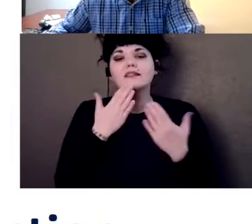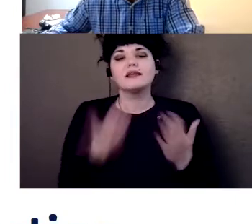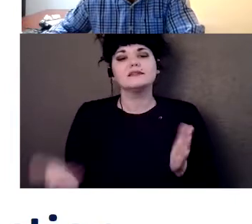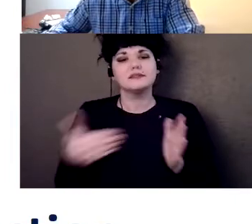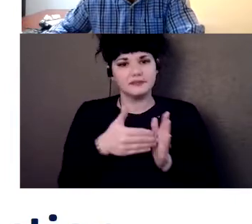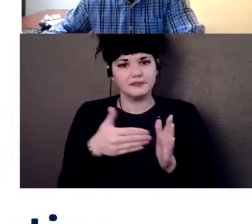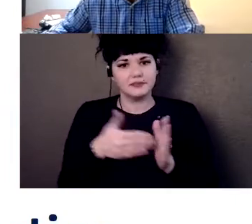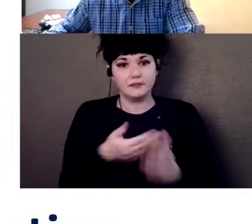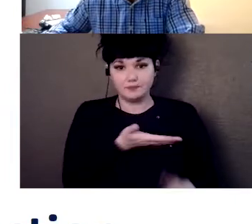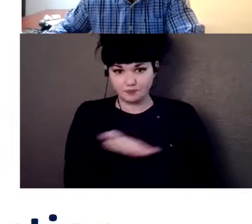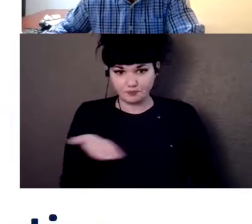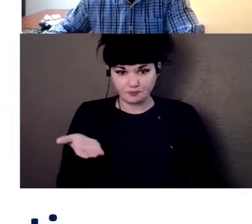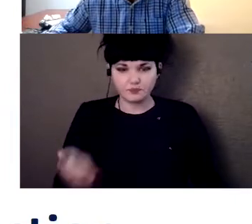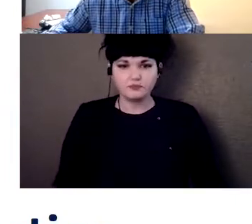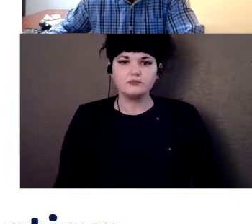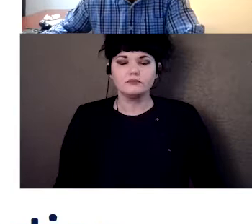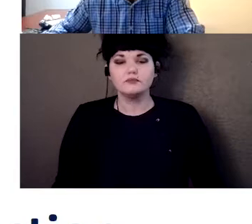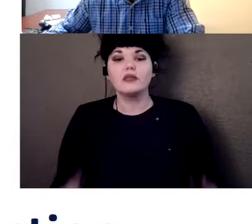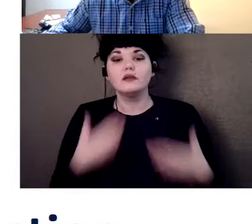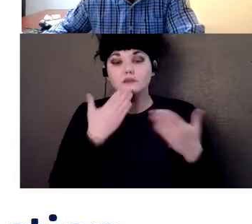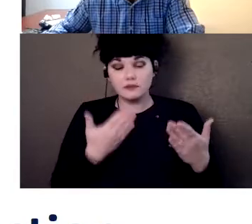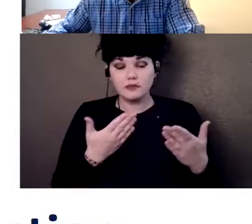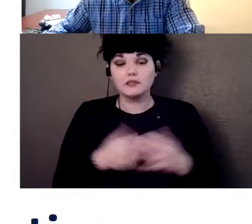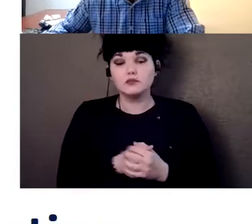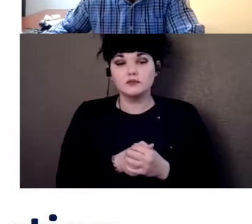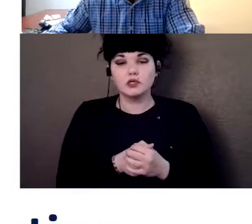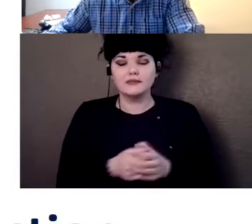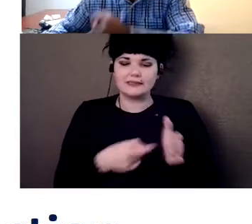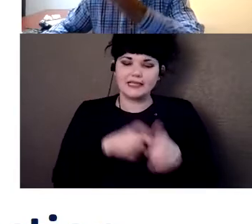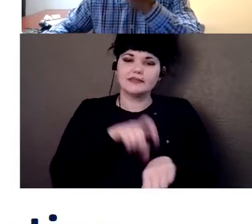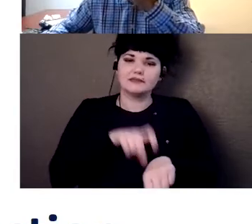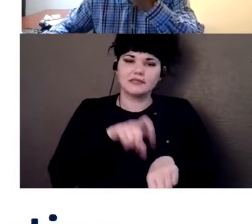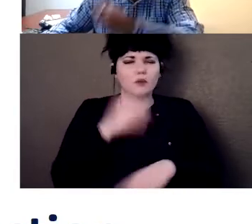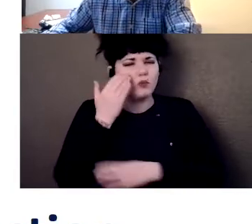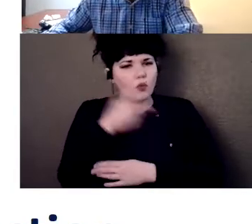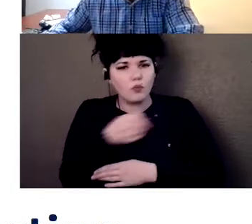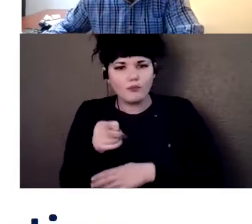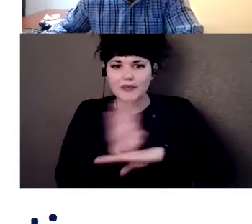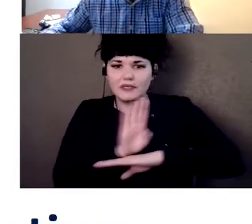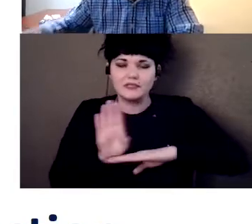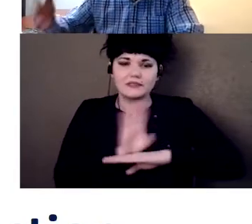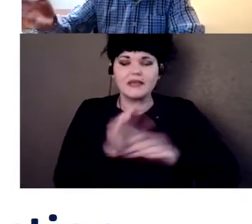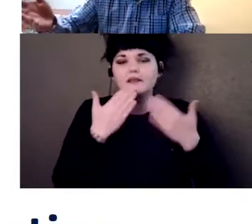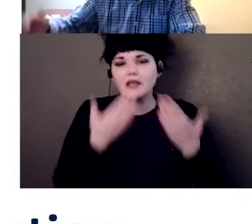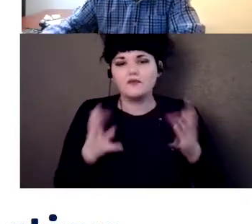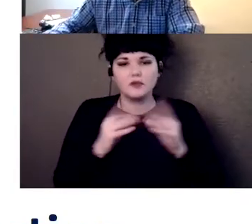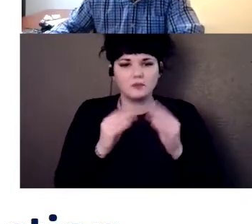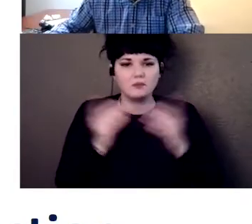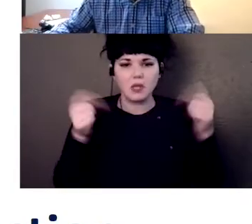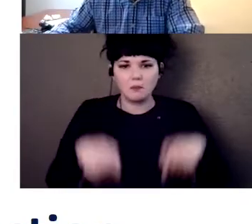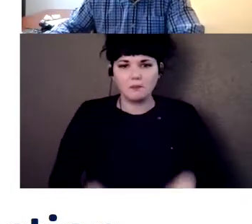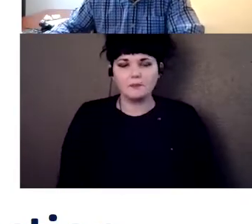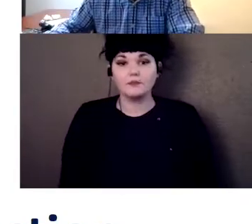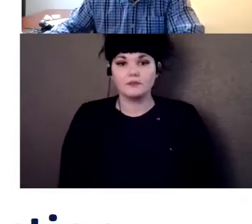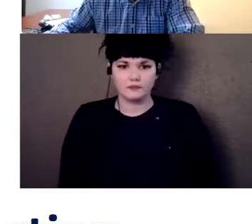joining us, for taking time out of your busy schedule to listen to the presentation, to be here. For those that